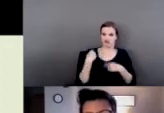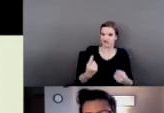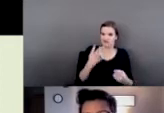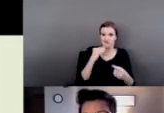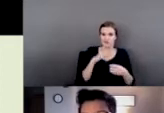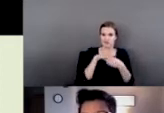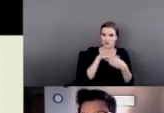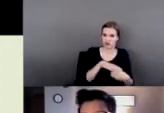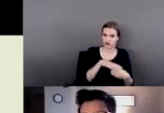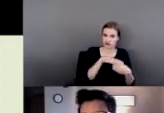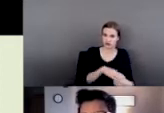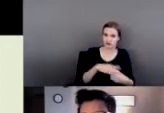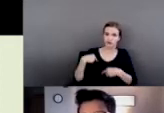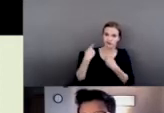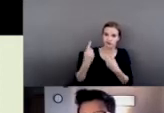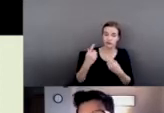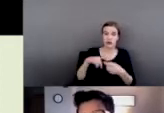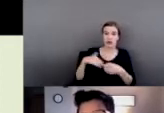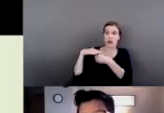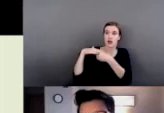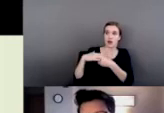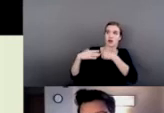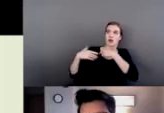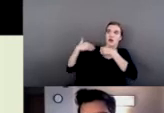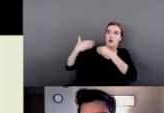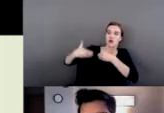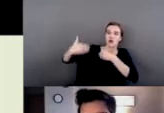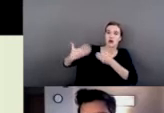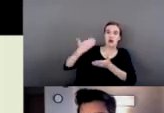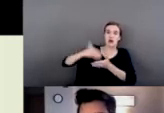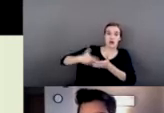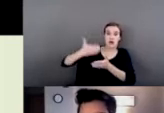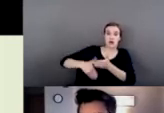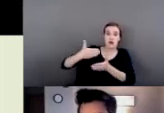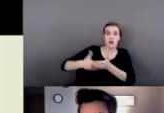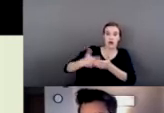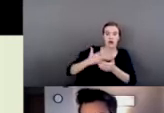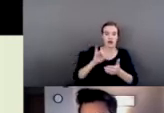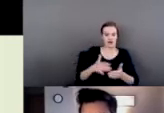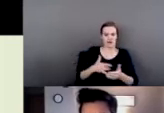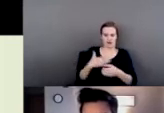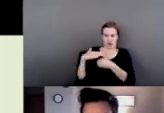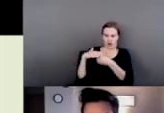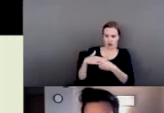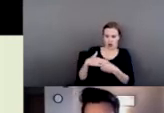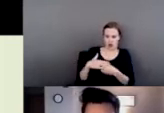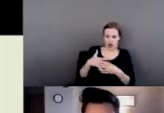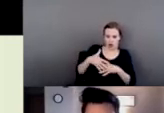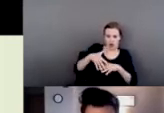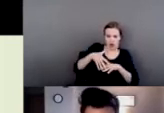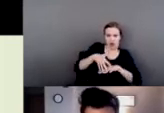then integrated and adopted into the lives of those who are being oppressed, you know, that being